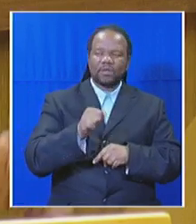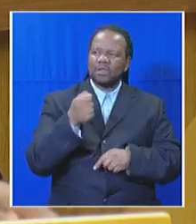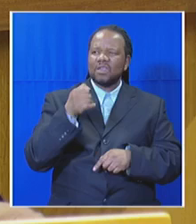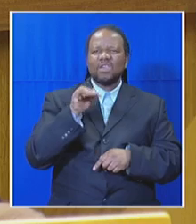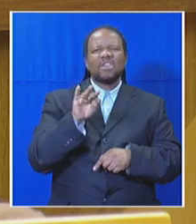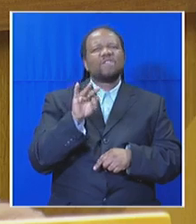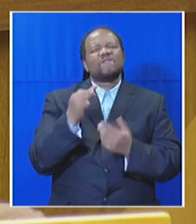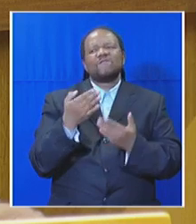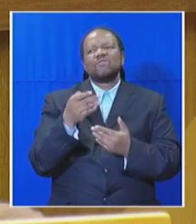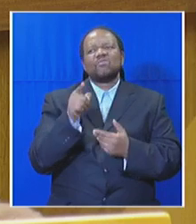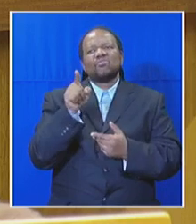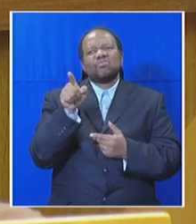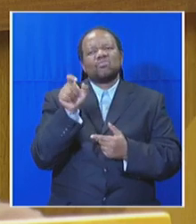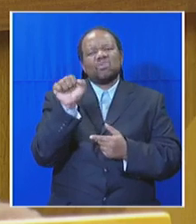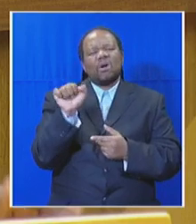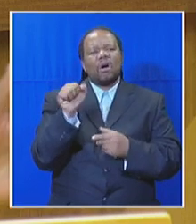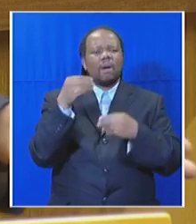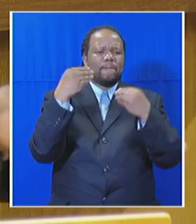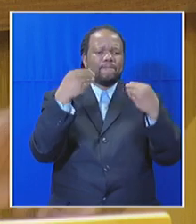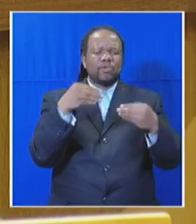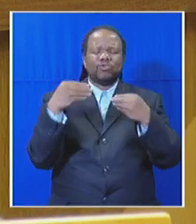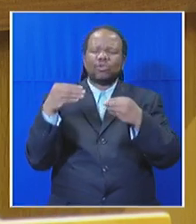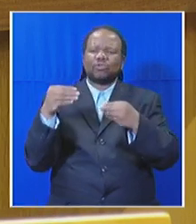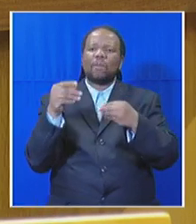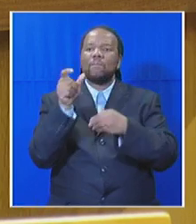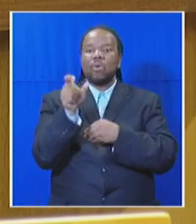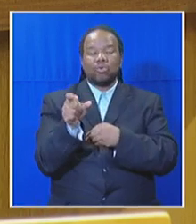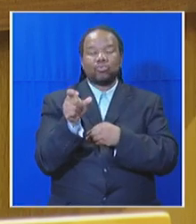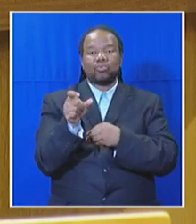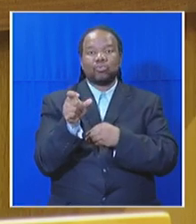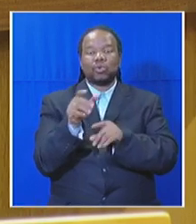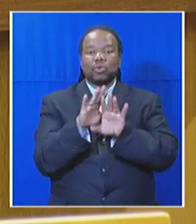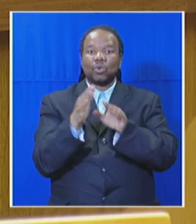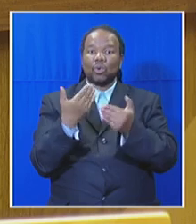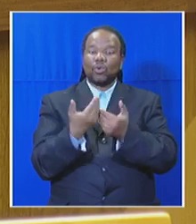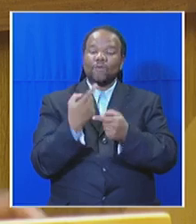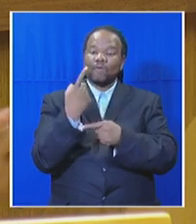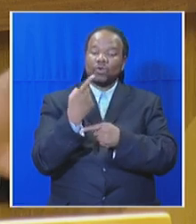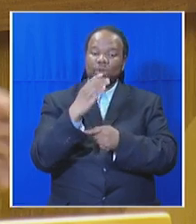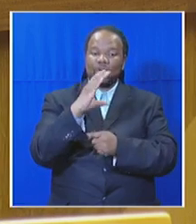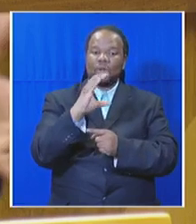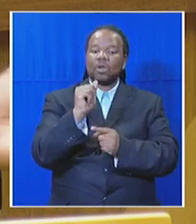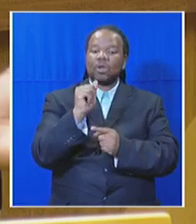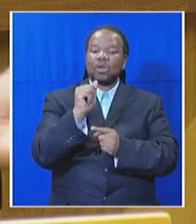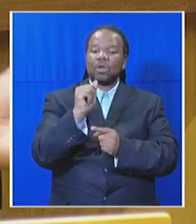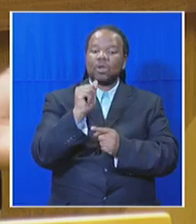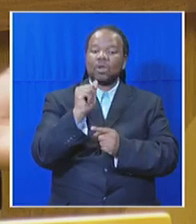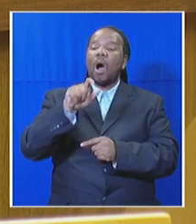a state, for your business to go, you put capital, not so. It's a normal